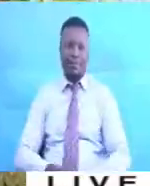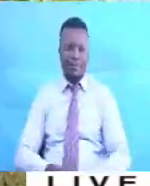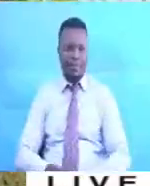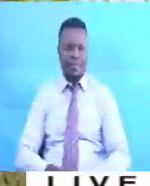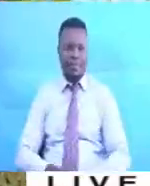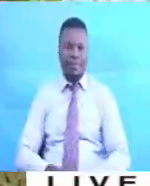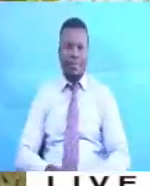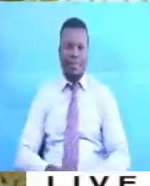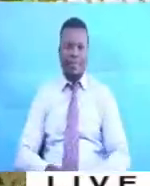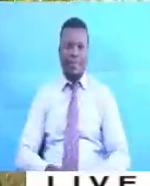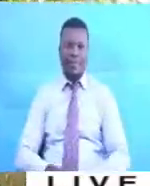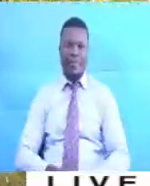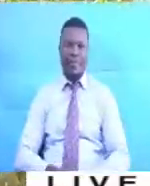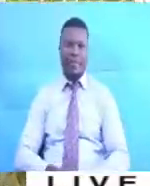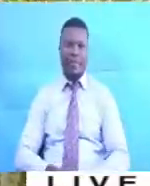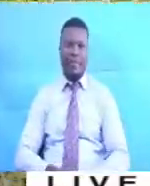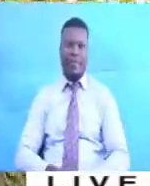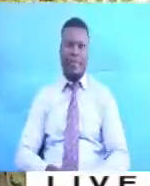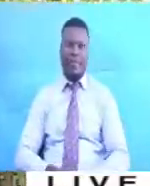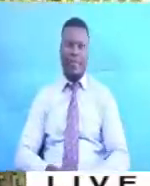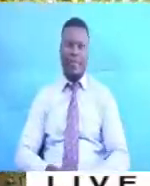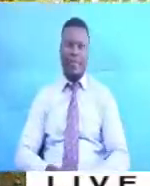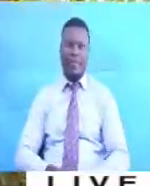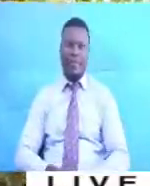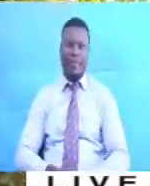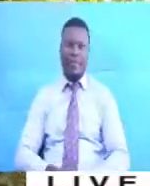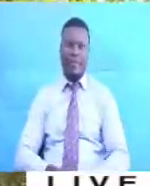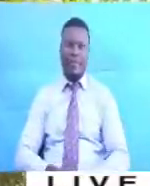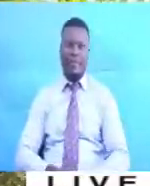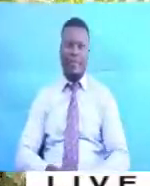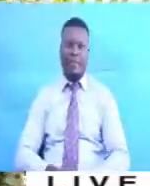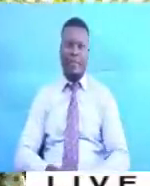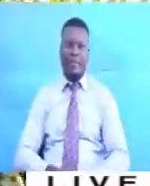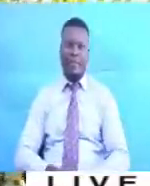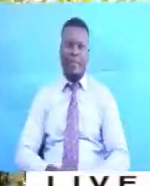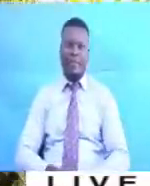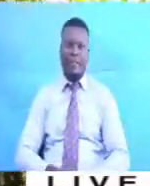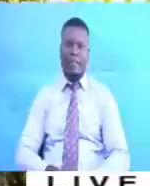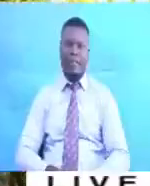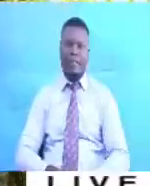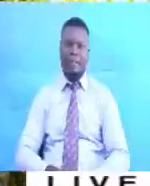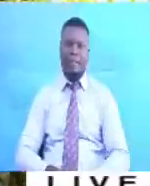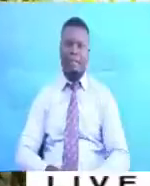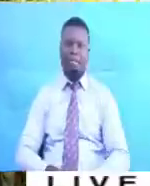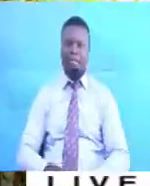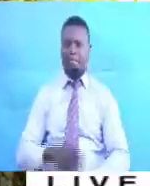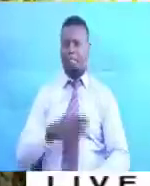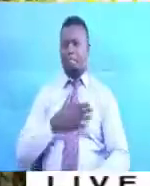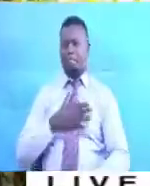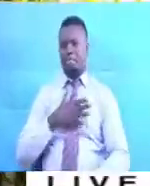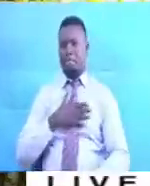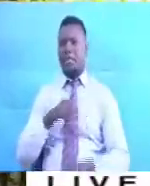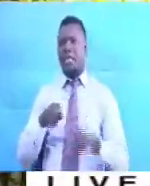My name is Amina Namudu. I work at the Electricity Regulatory Authority as a senior communication officer.